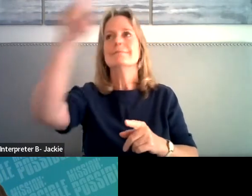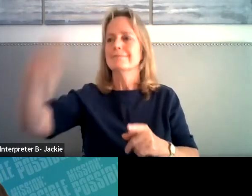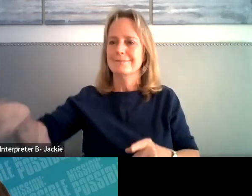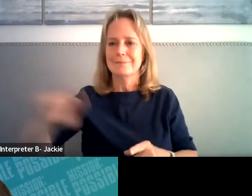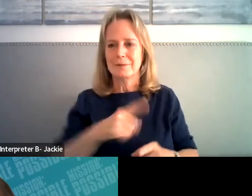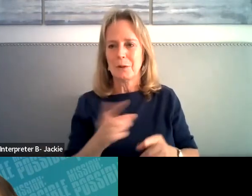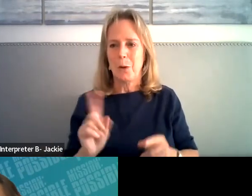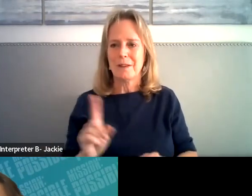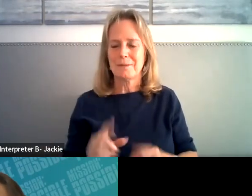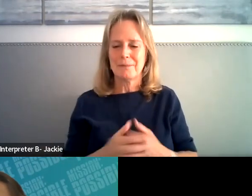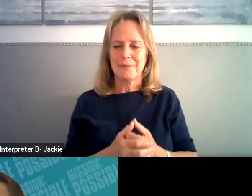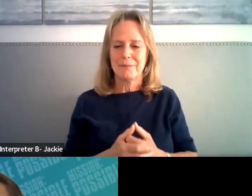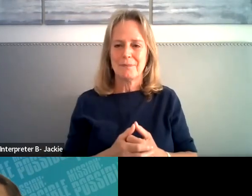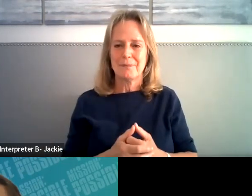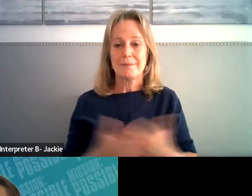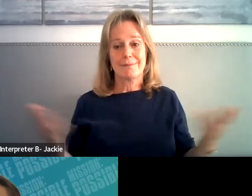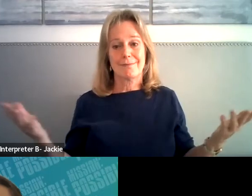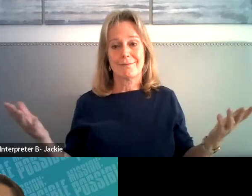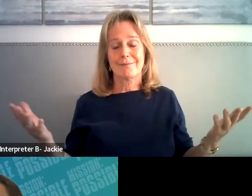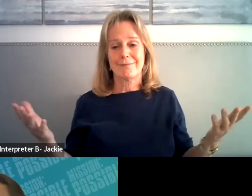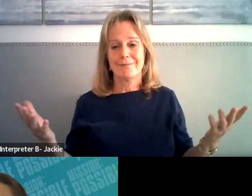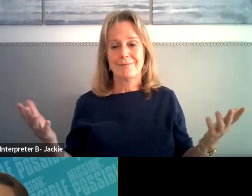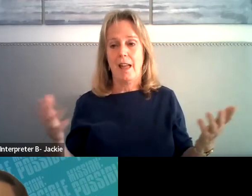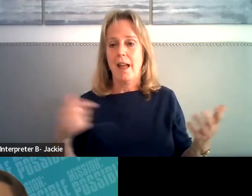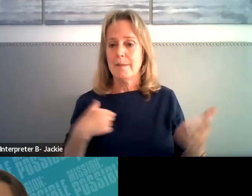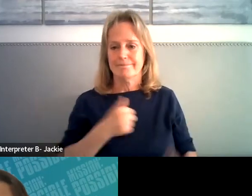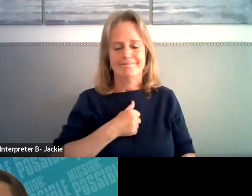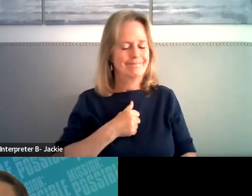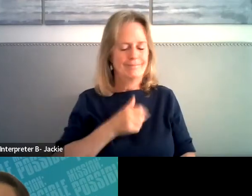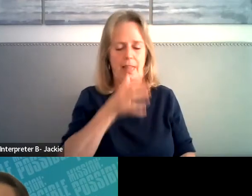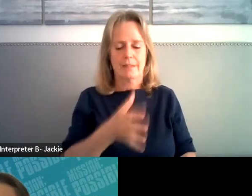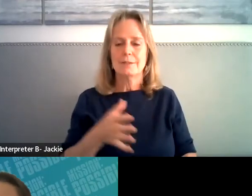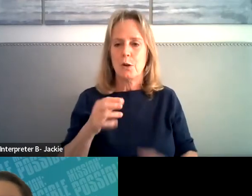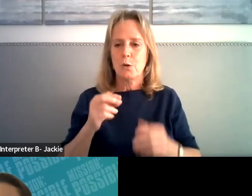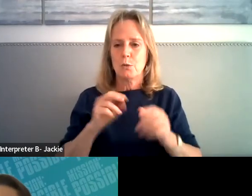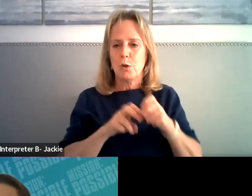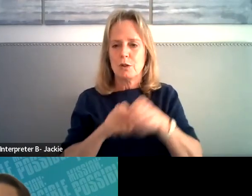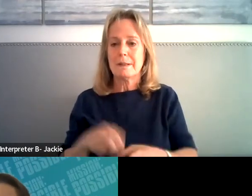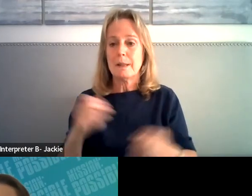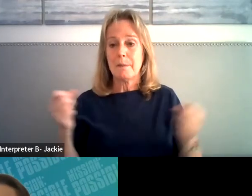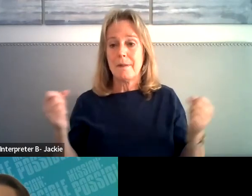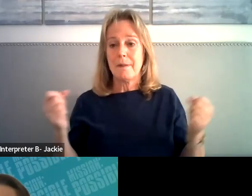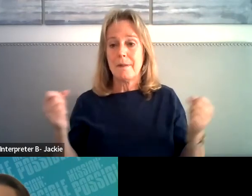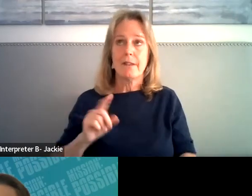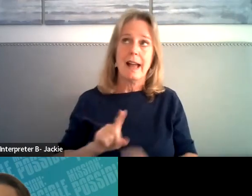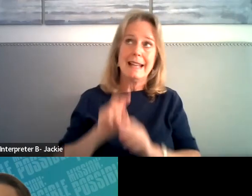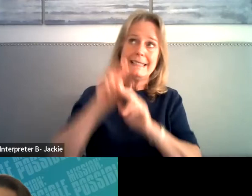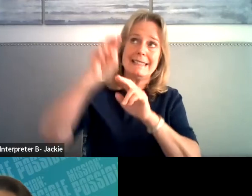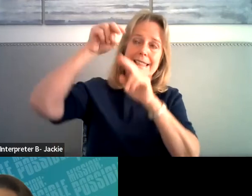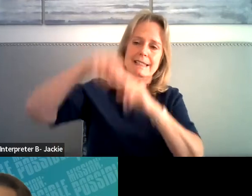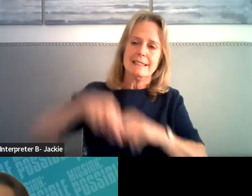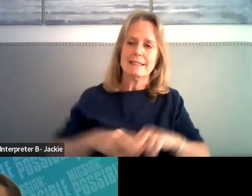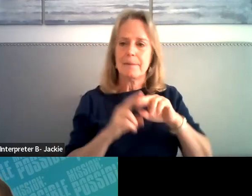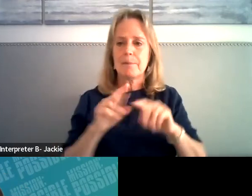one. Okay, well, I personally don't like roller coaster because I'm afraid of heights.